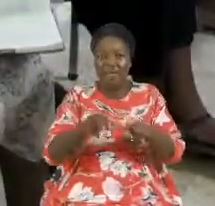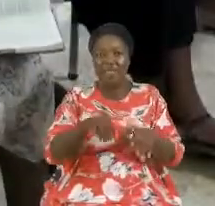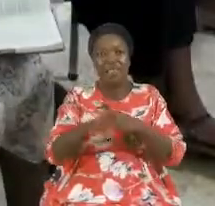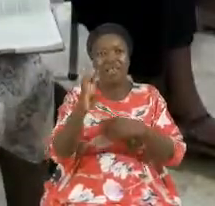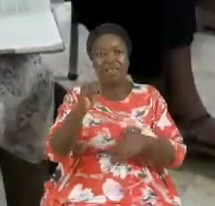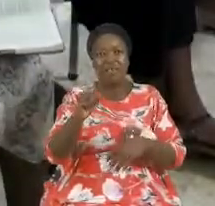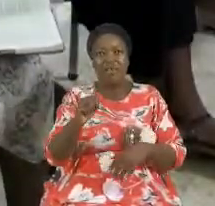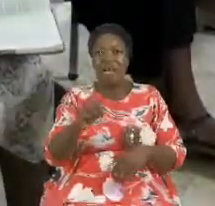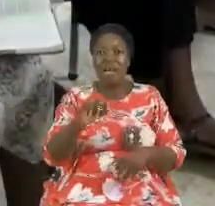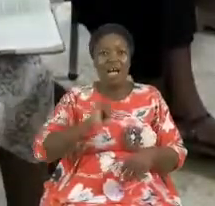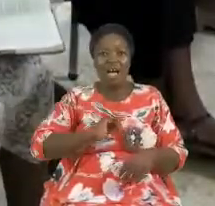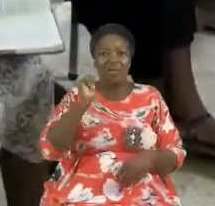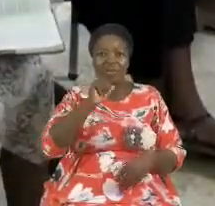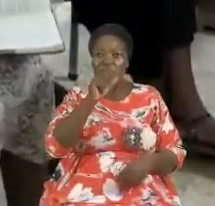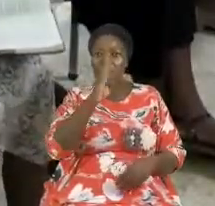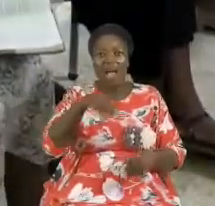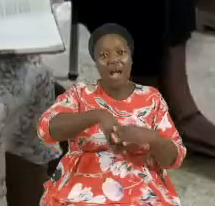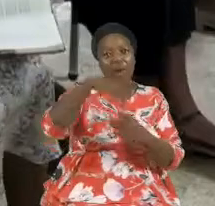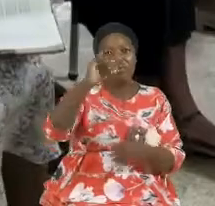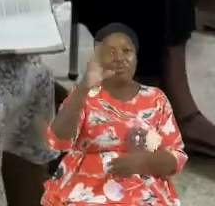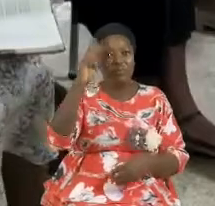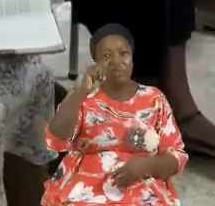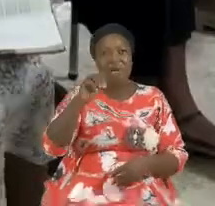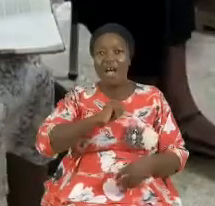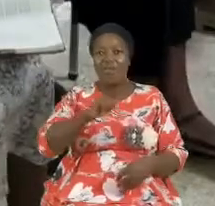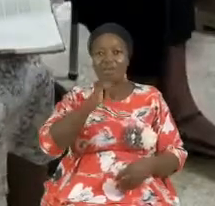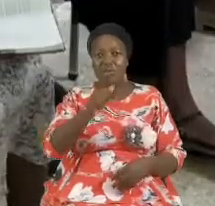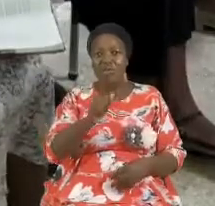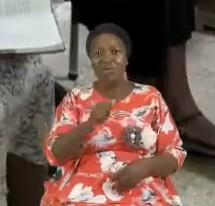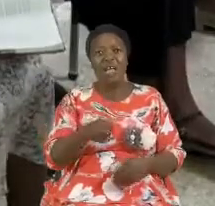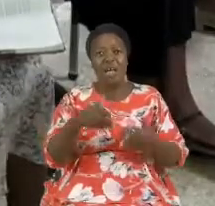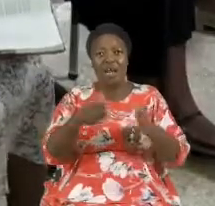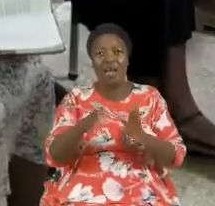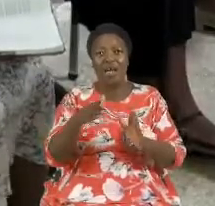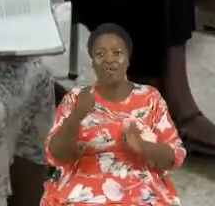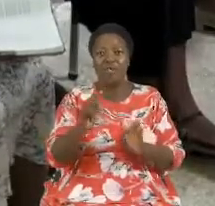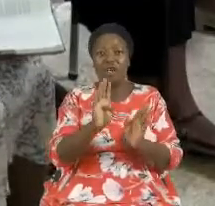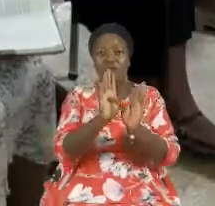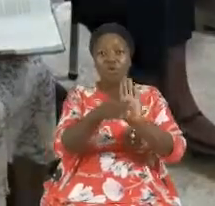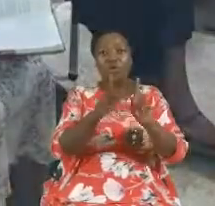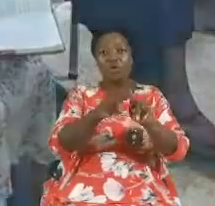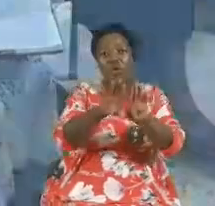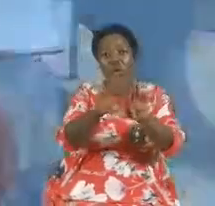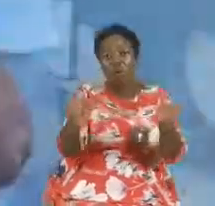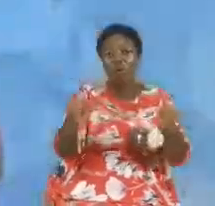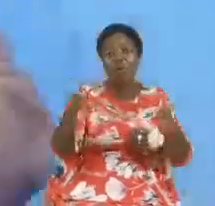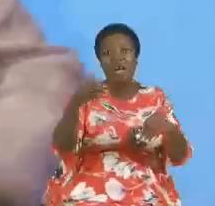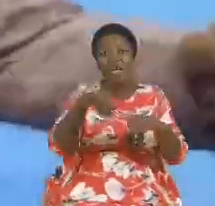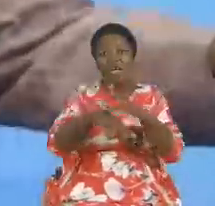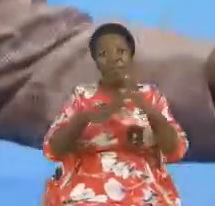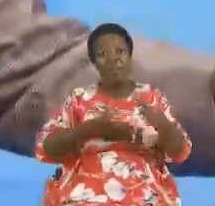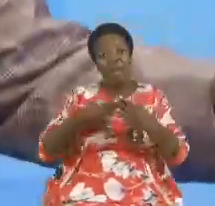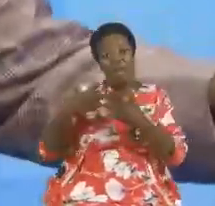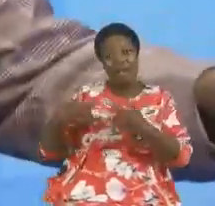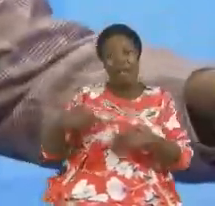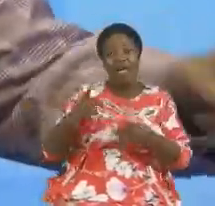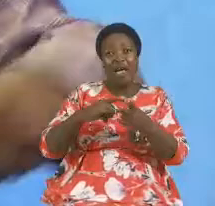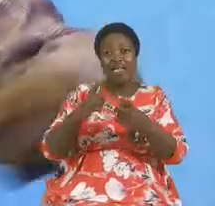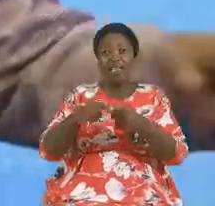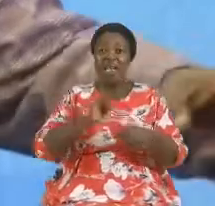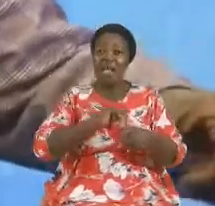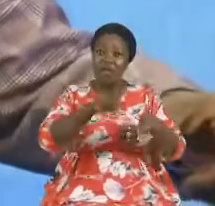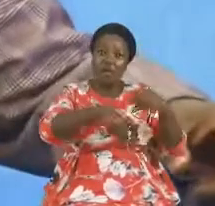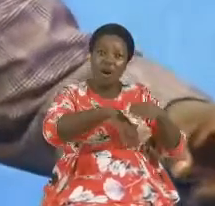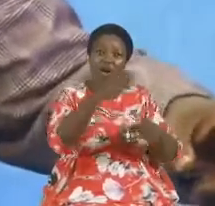not a long time, I'll abide in him, I'll not be out of him, I'll not allow the door